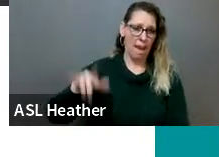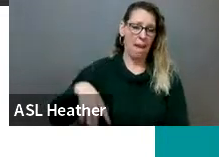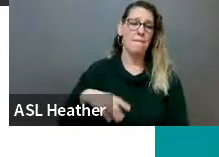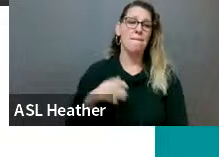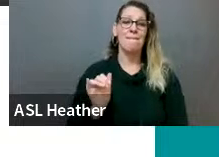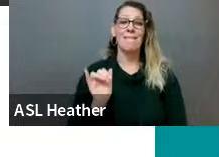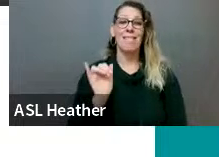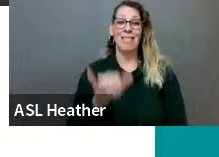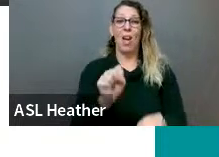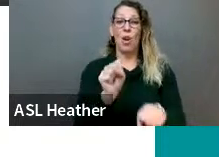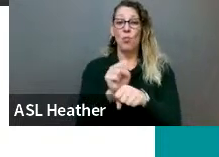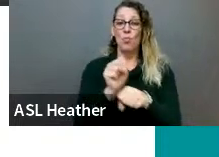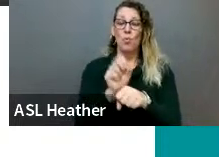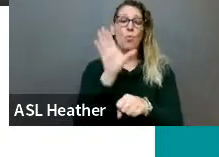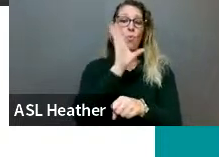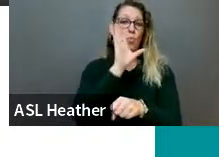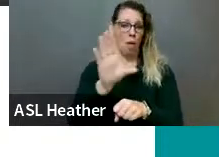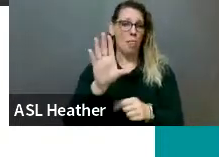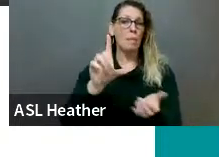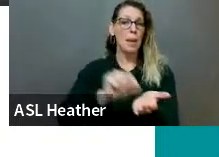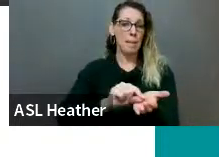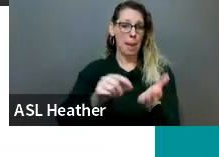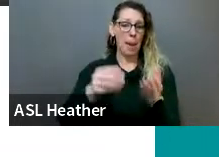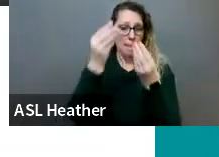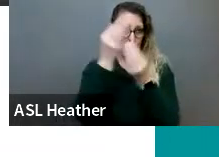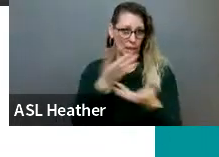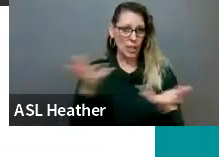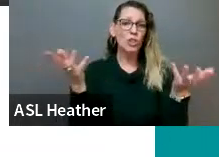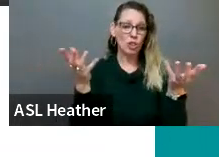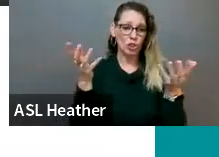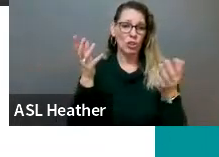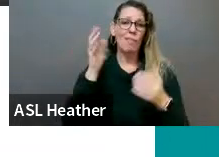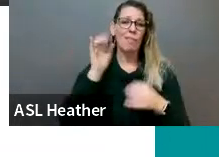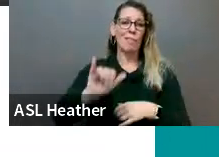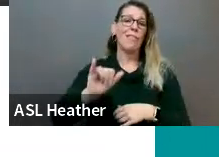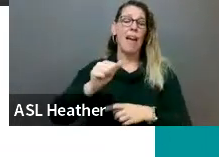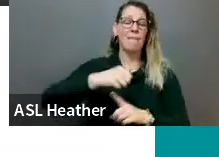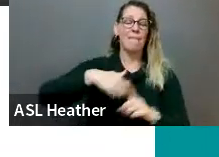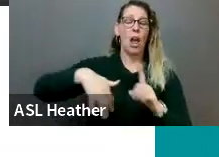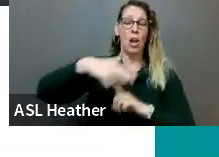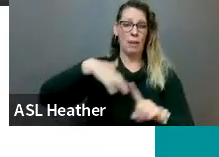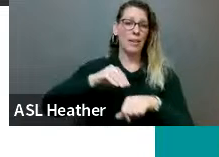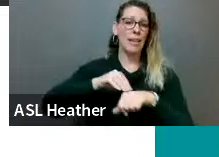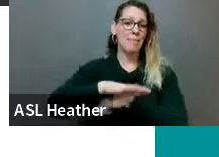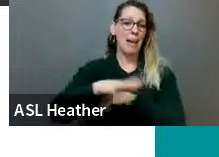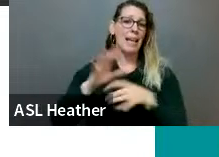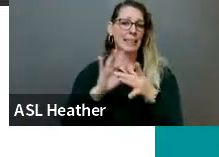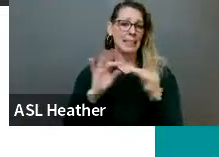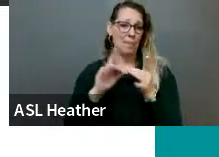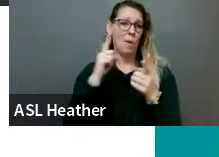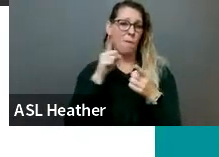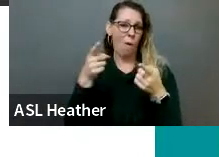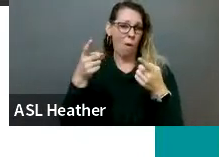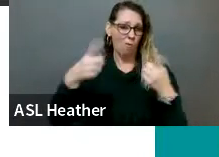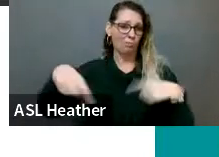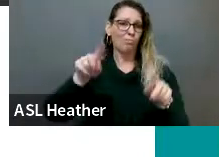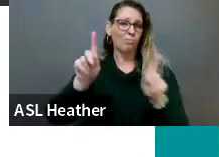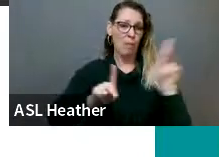That work will be published in that final supplemental environmental impact statement, again for public